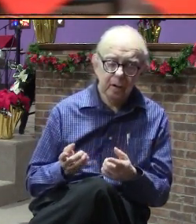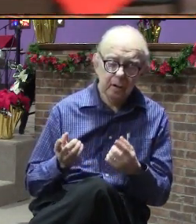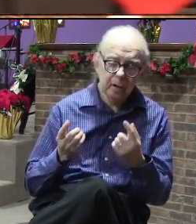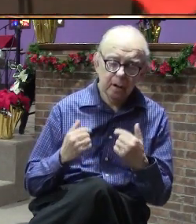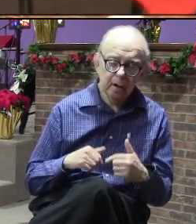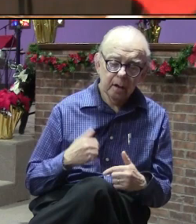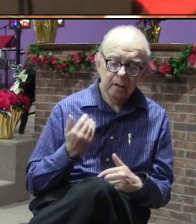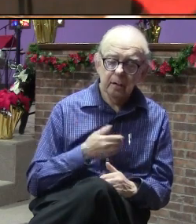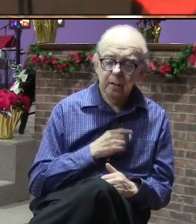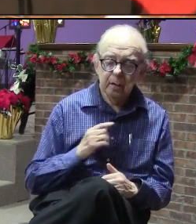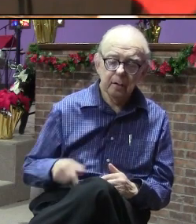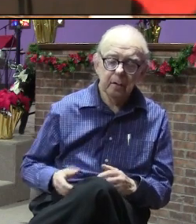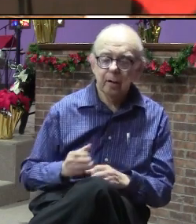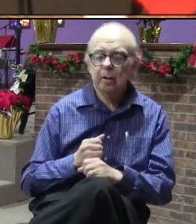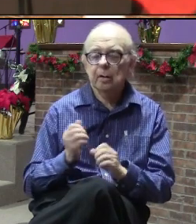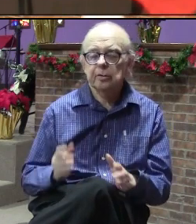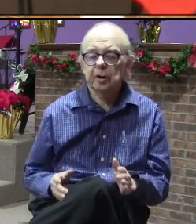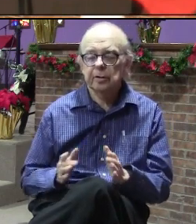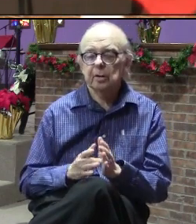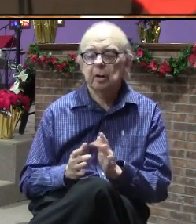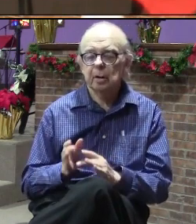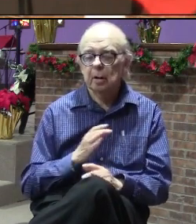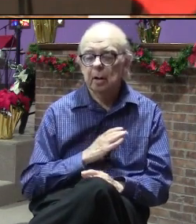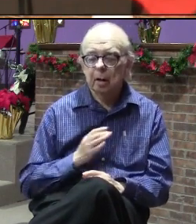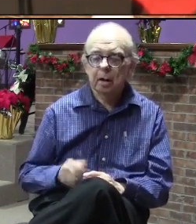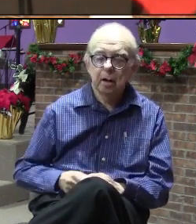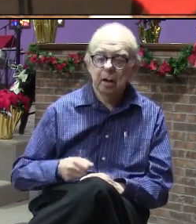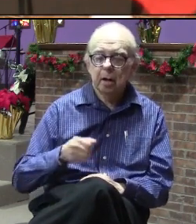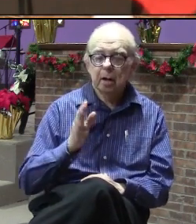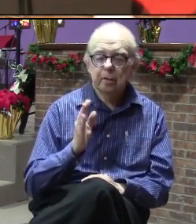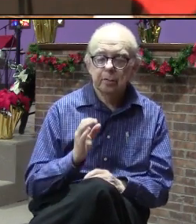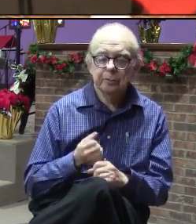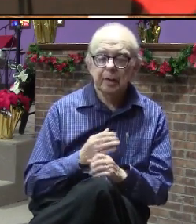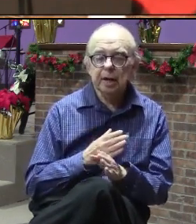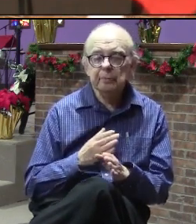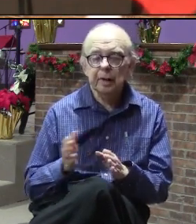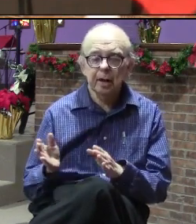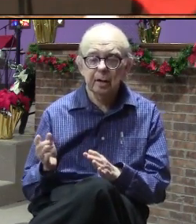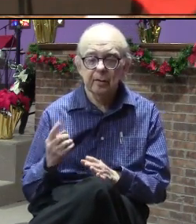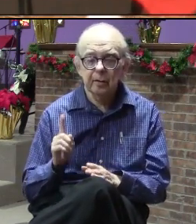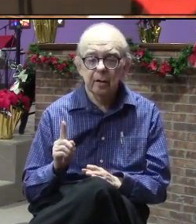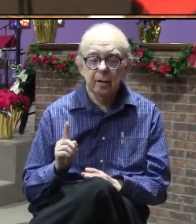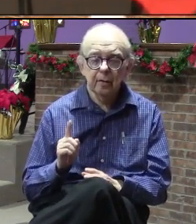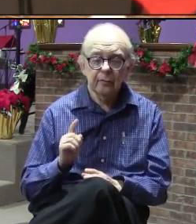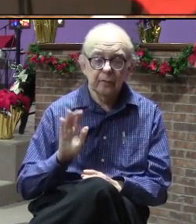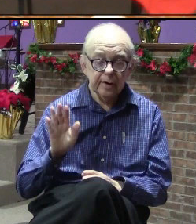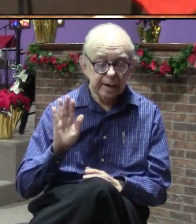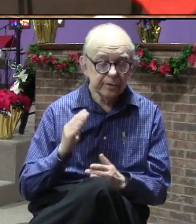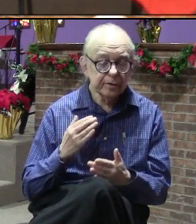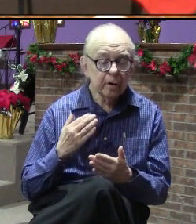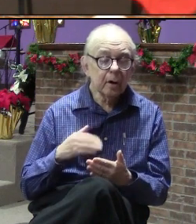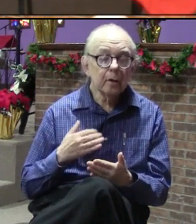our Lord and our Savior, Jesus Christ, God was making preparations for his birth.